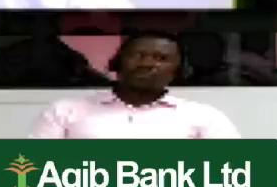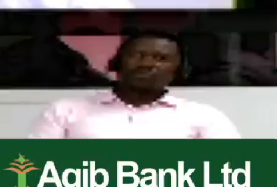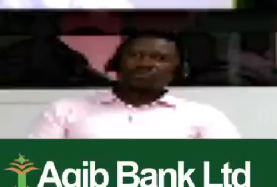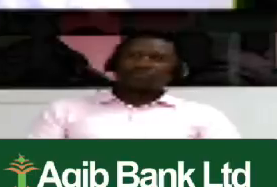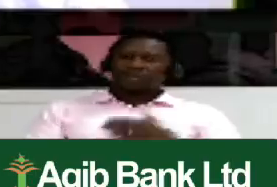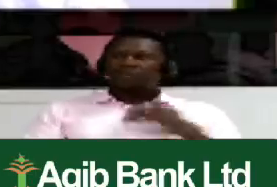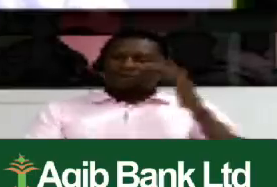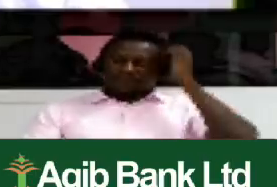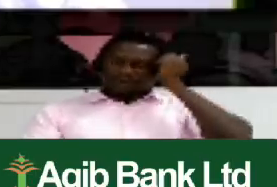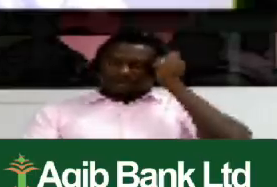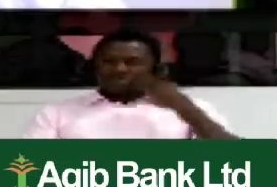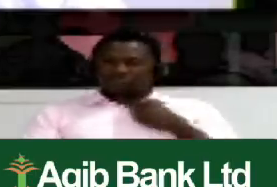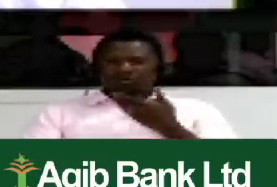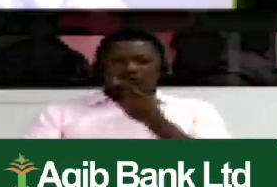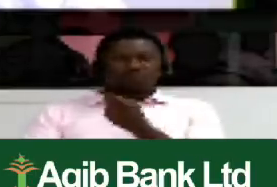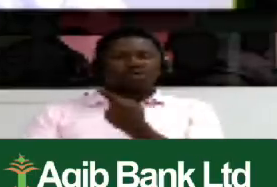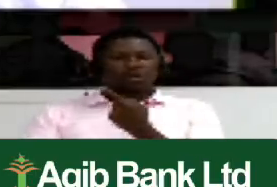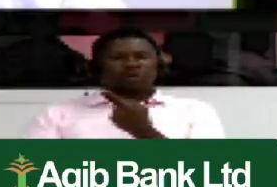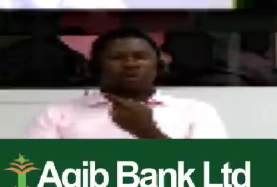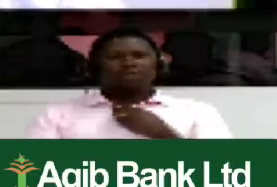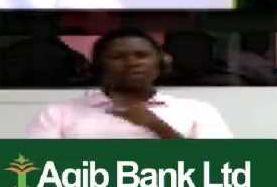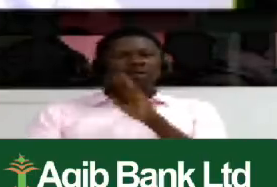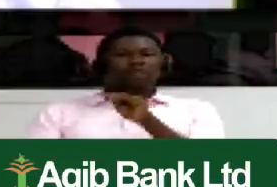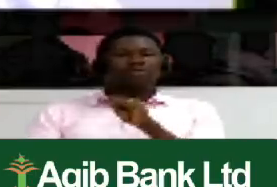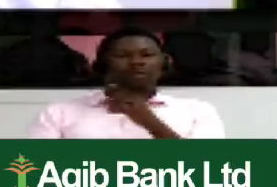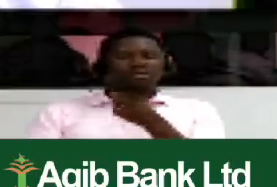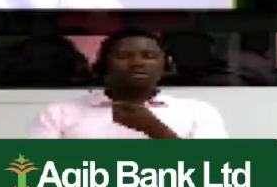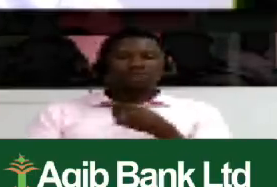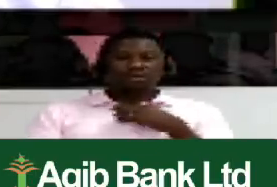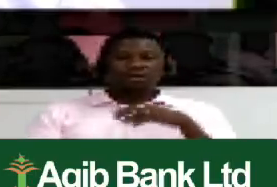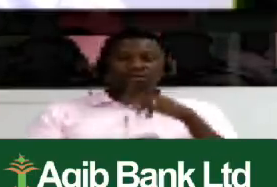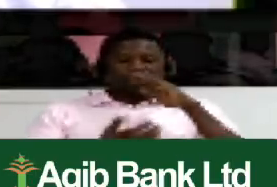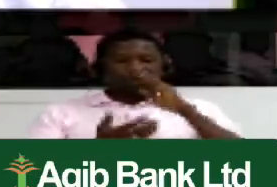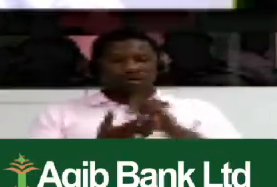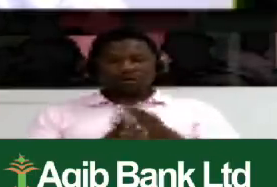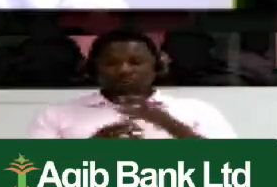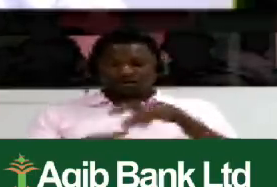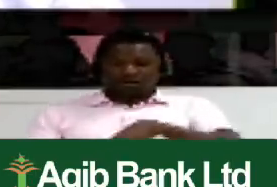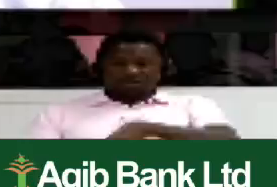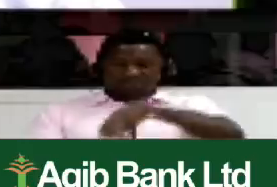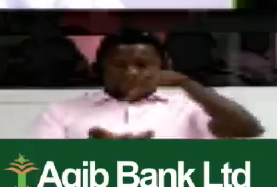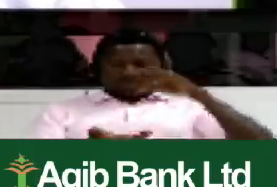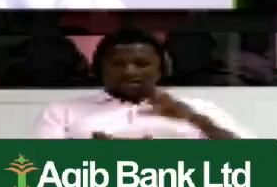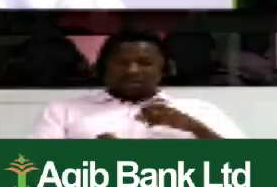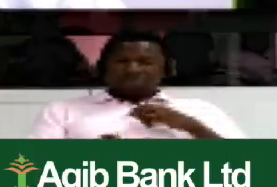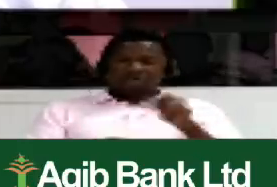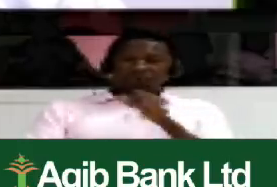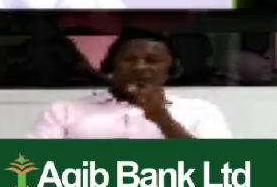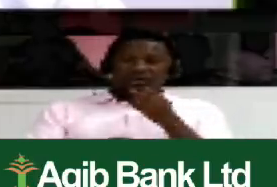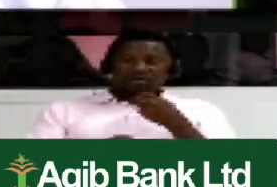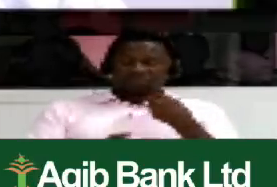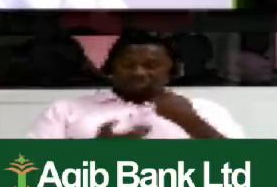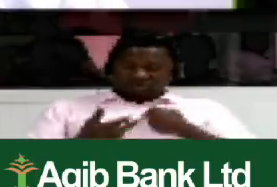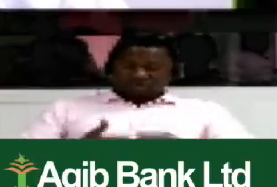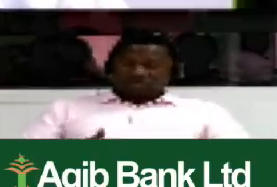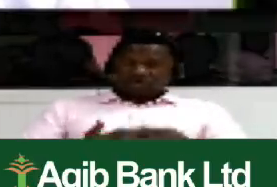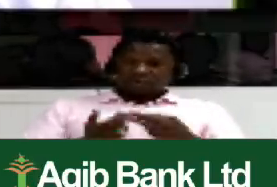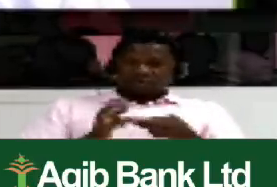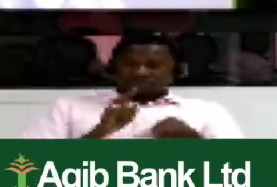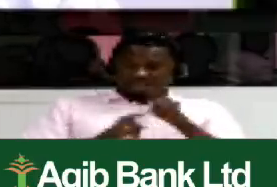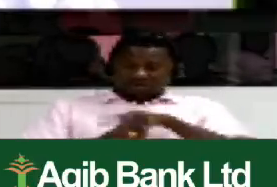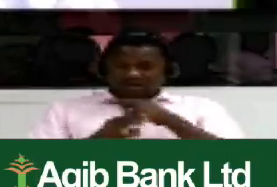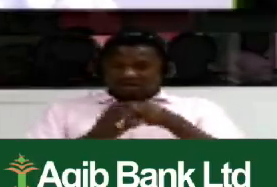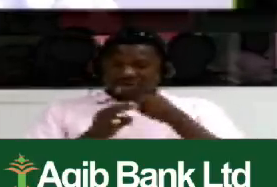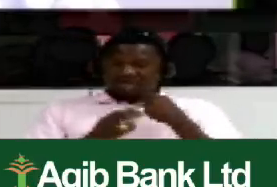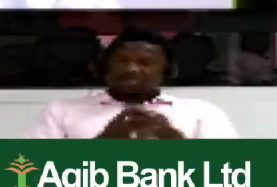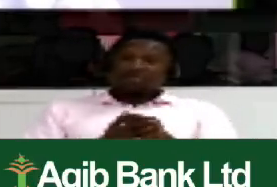that they did. I believe it was exhumed and another post-mortem. I understood that was narration